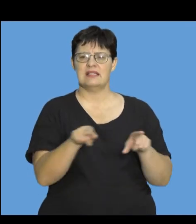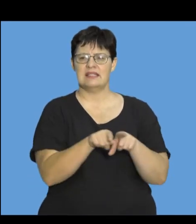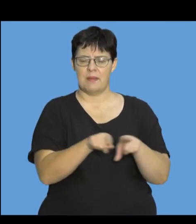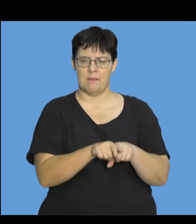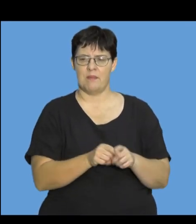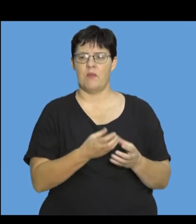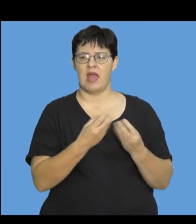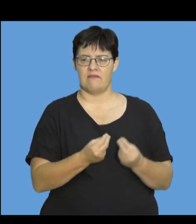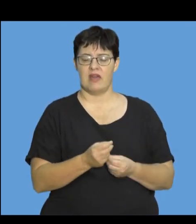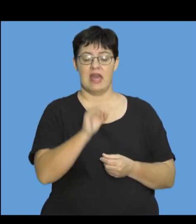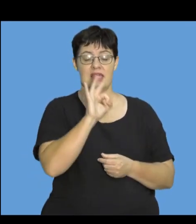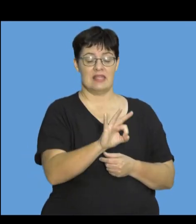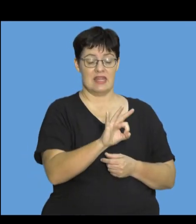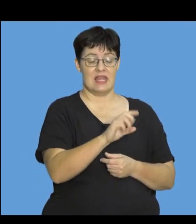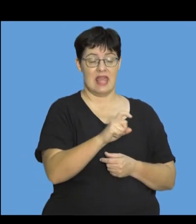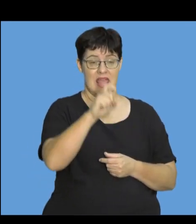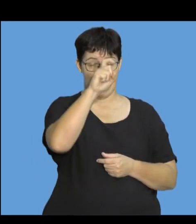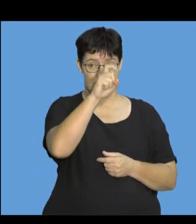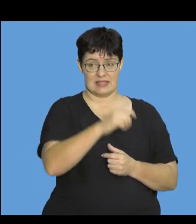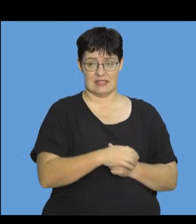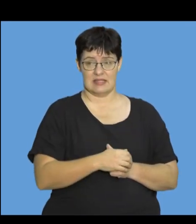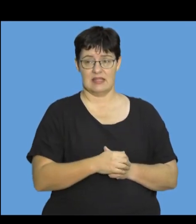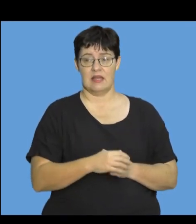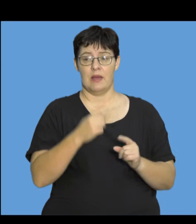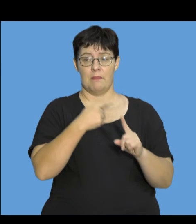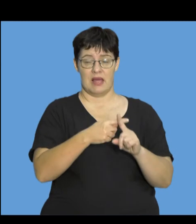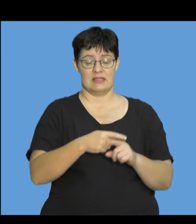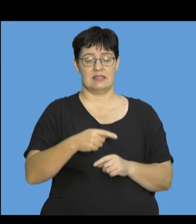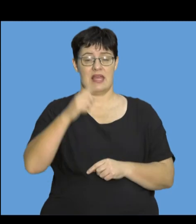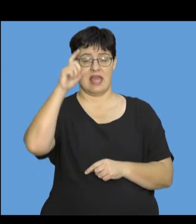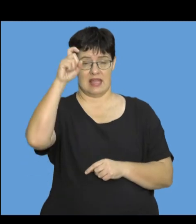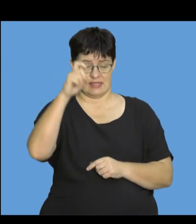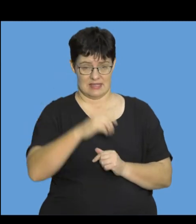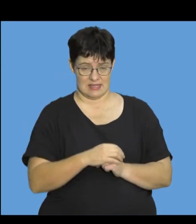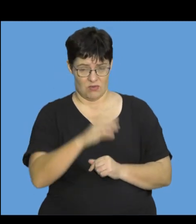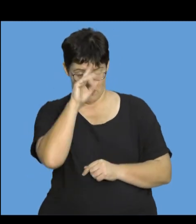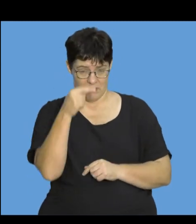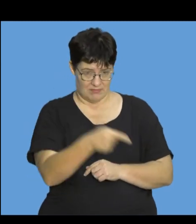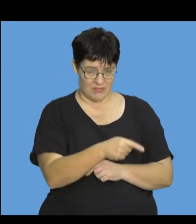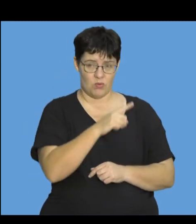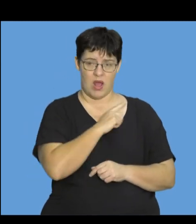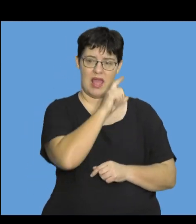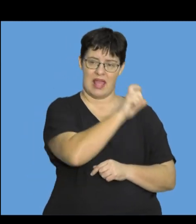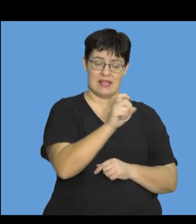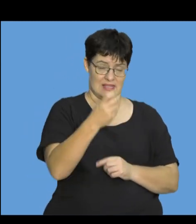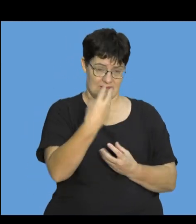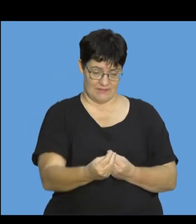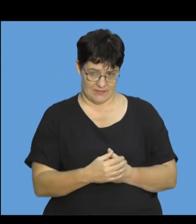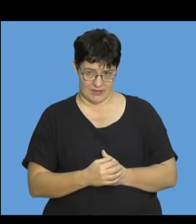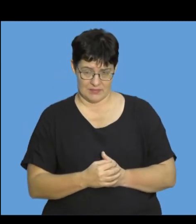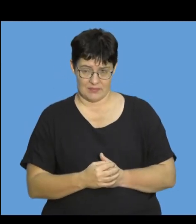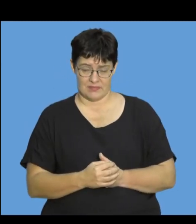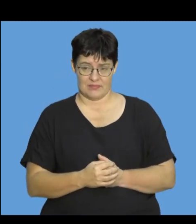is the same as me having 3 to the exponent of x plus x. Remember, that's how we get 2x, right? So that's